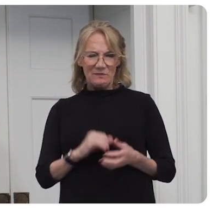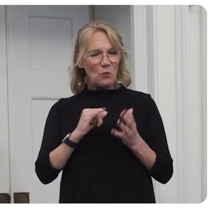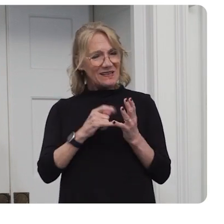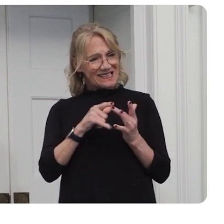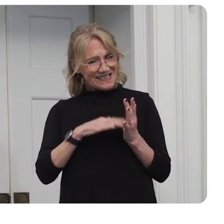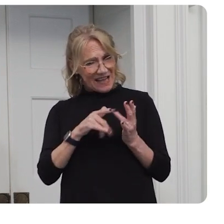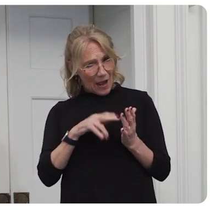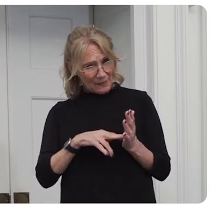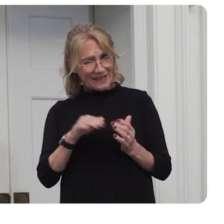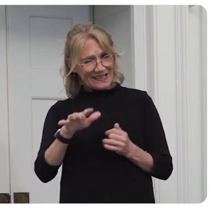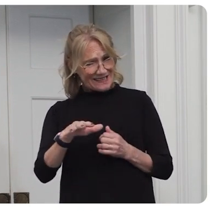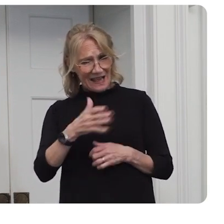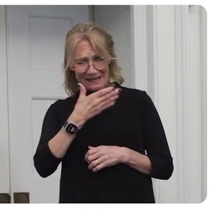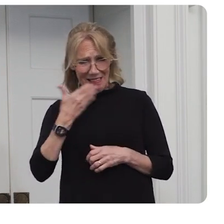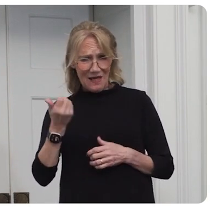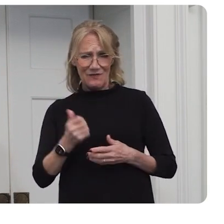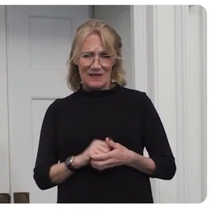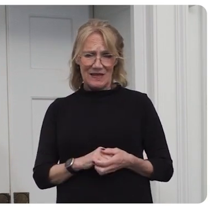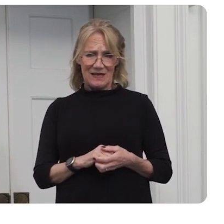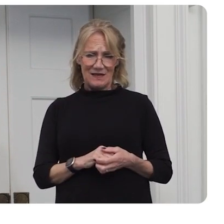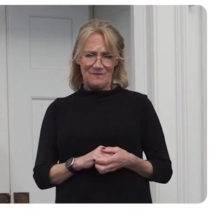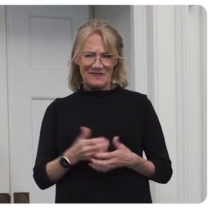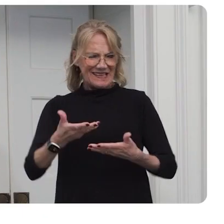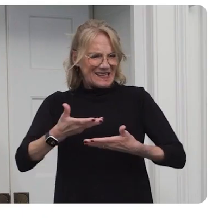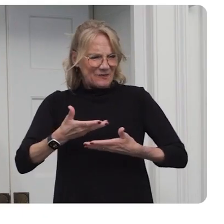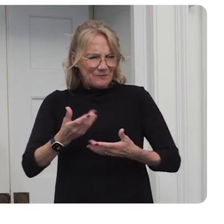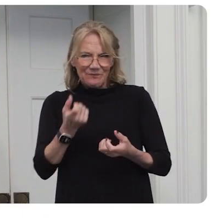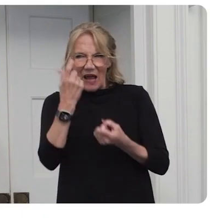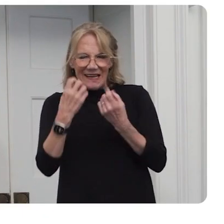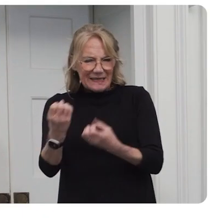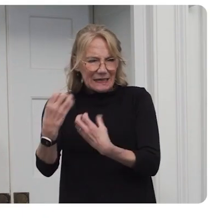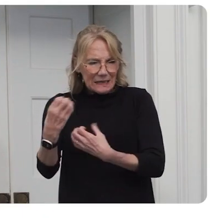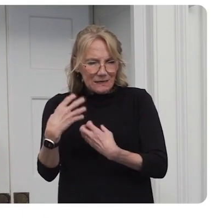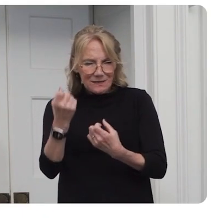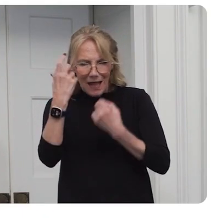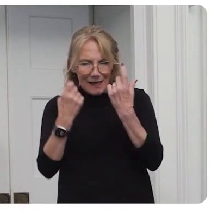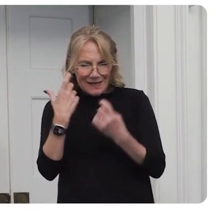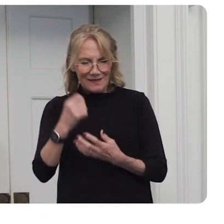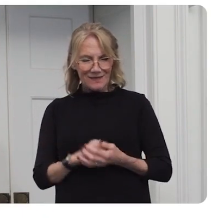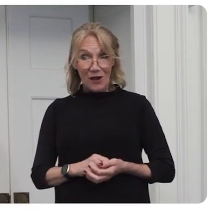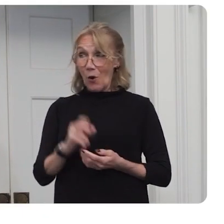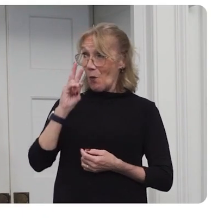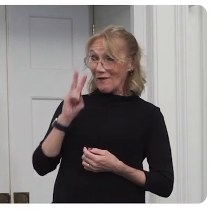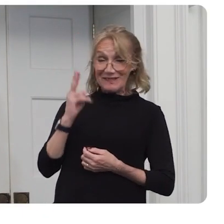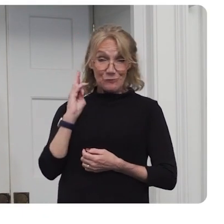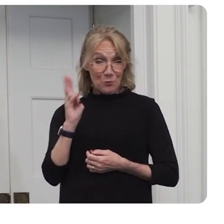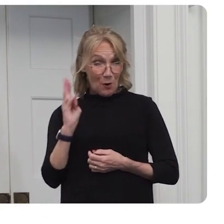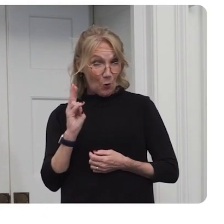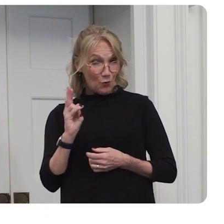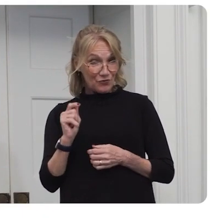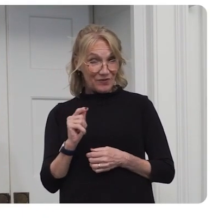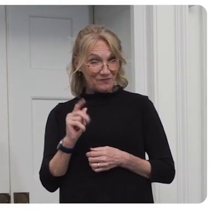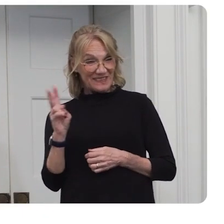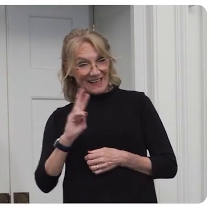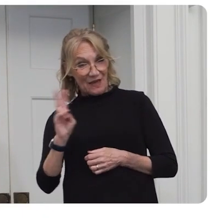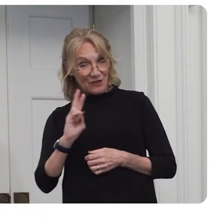lovely. He gives me some ideas, so he does. Wow. I've seen you both together and you bounce